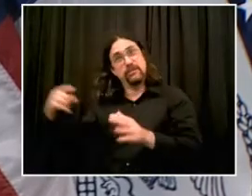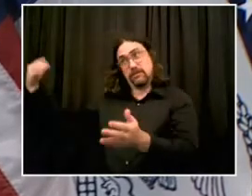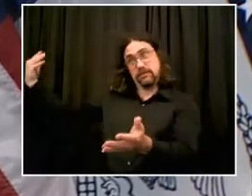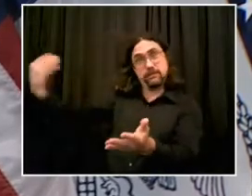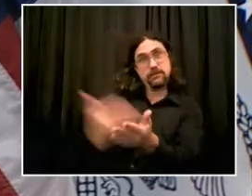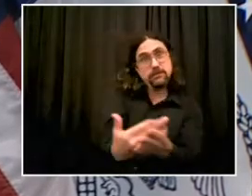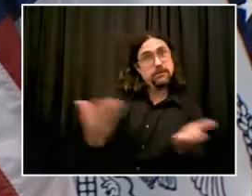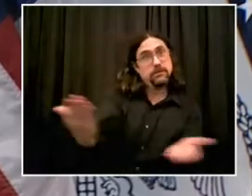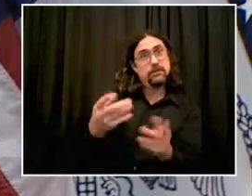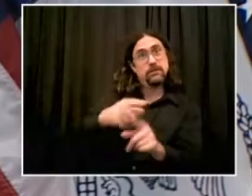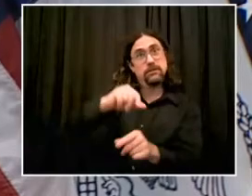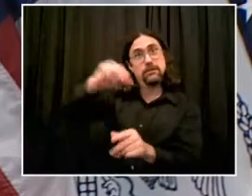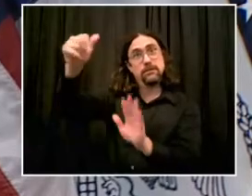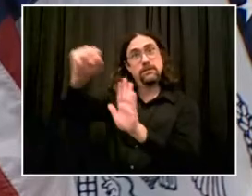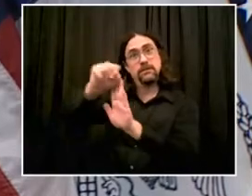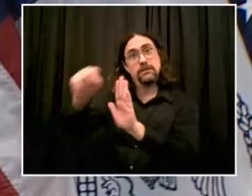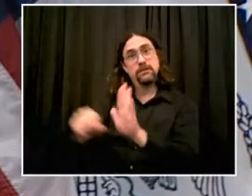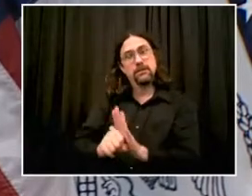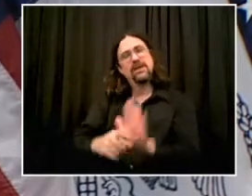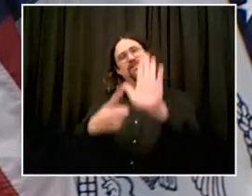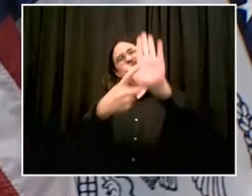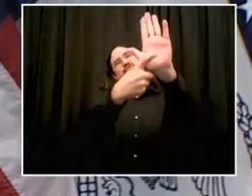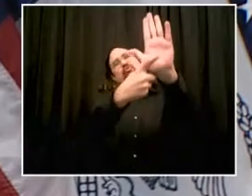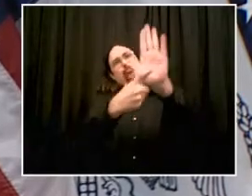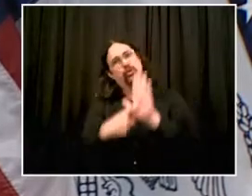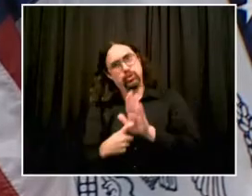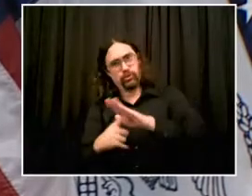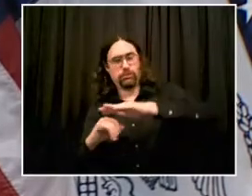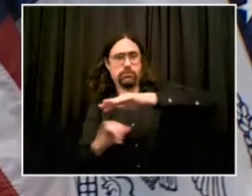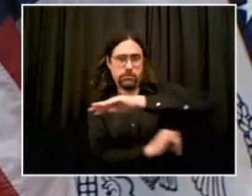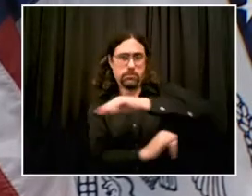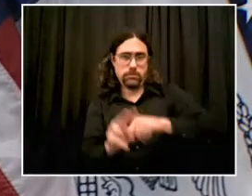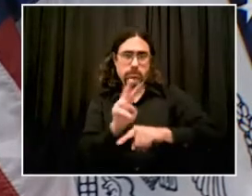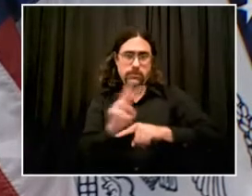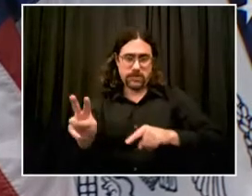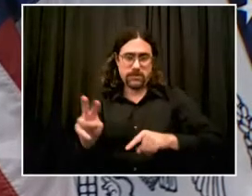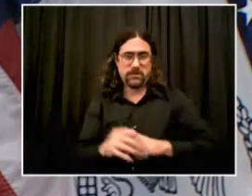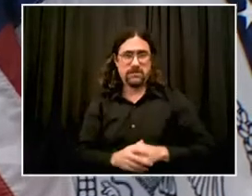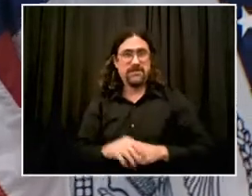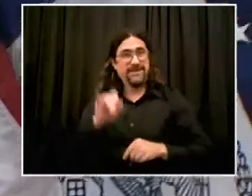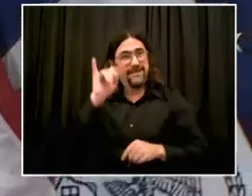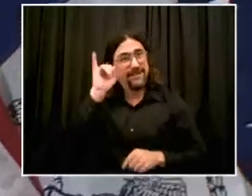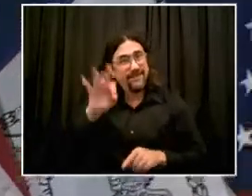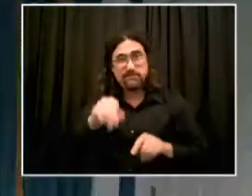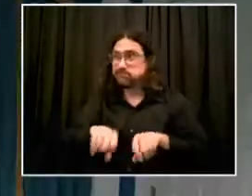respect what the good people of this city has done. Join us in fighting back this disease. Thank you.